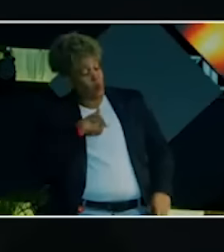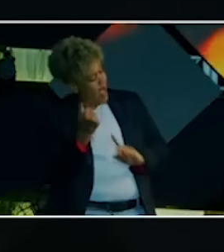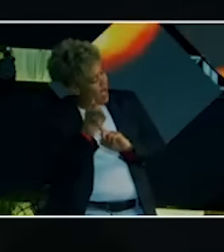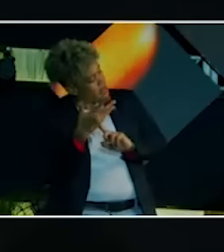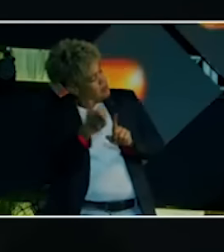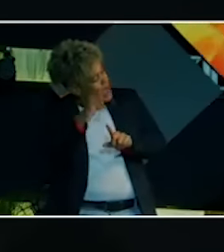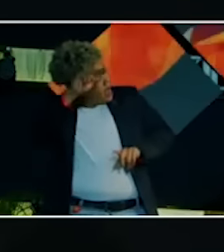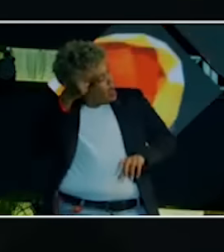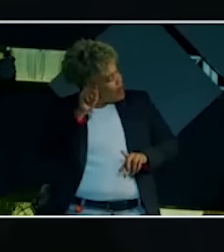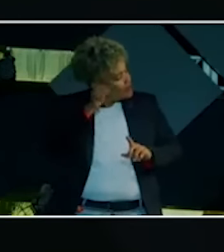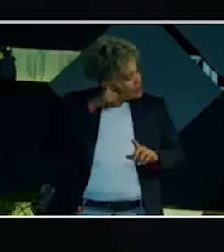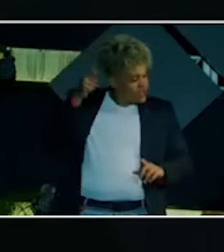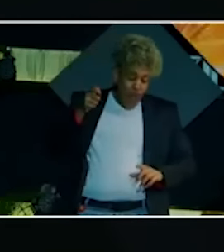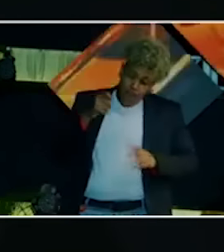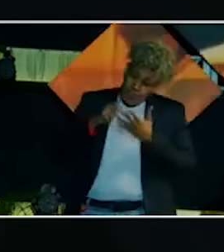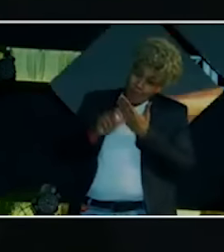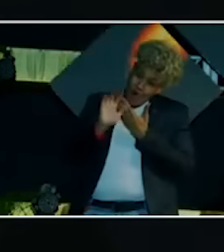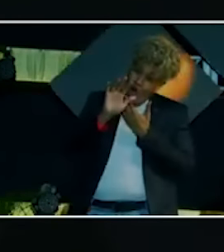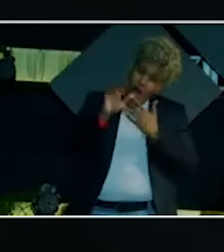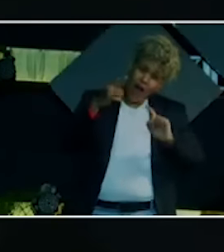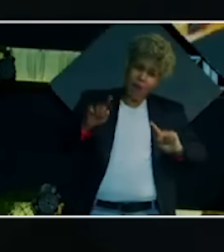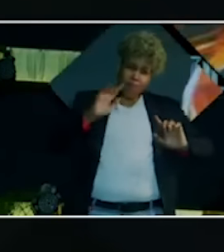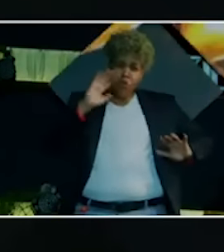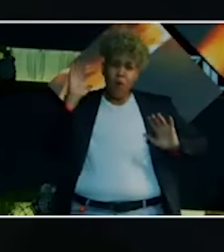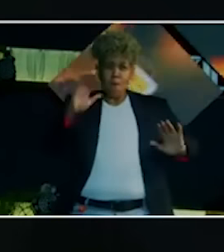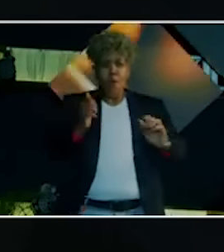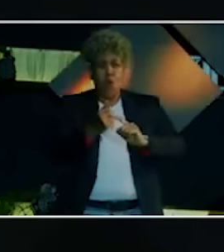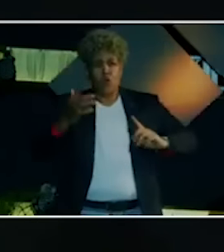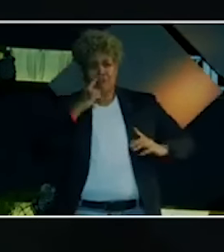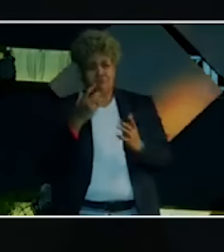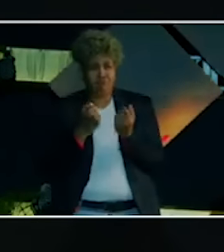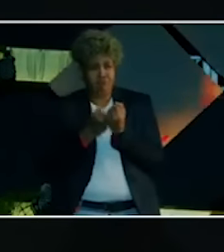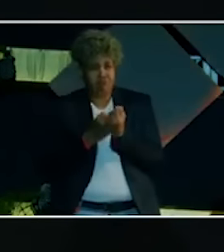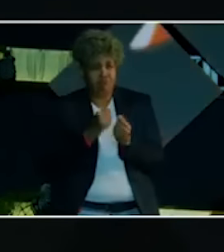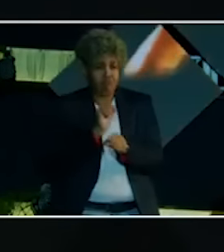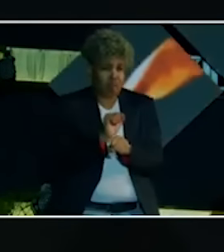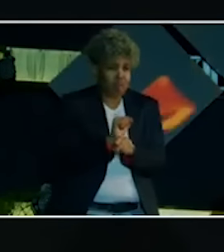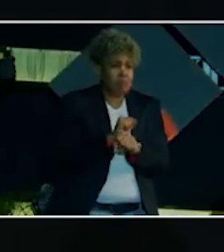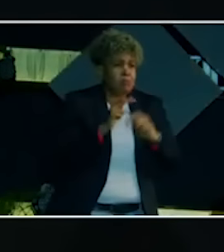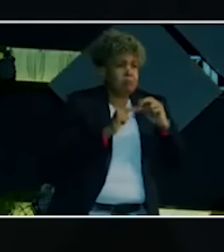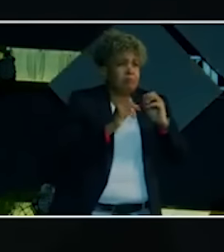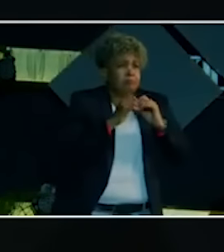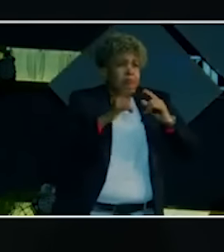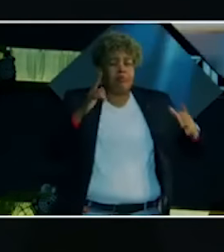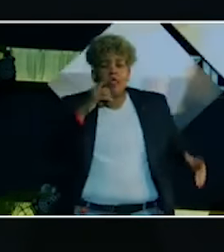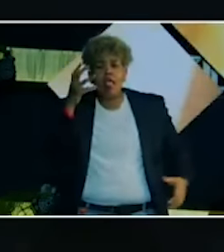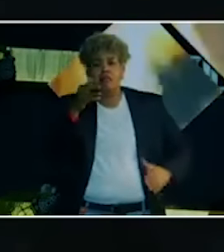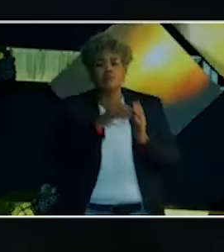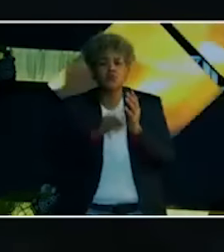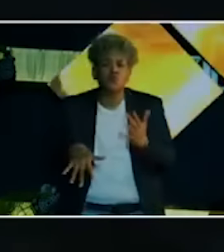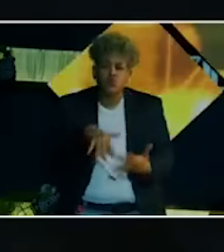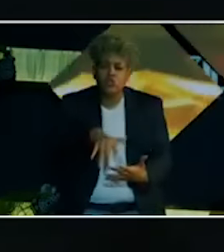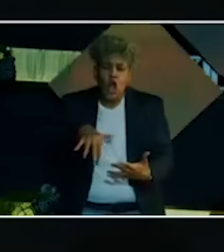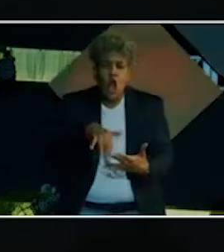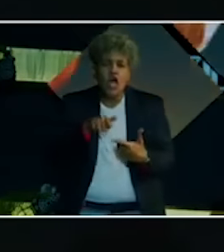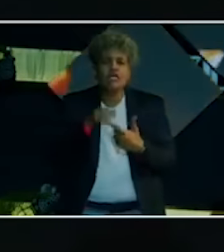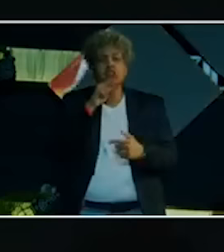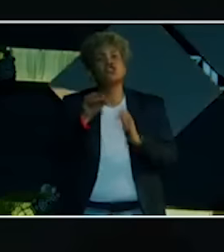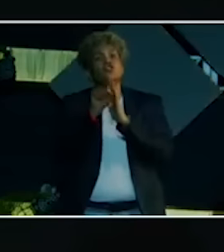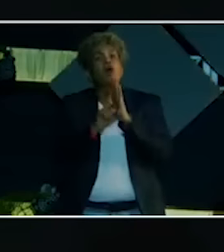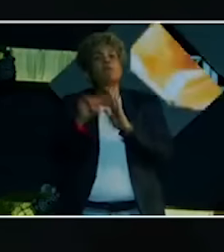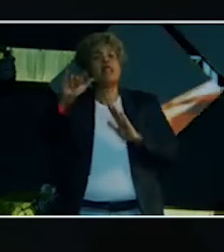the NHT scholarship program to boost the labor supply for the construction sector to support students studying